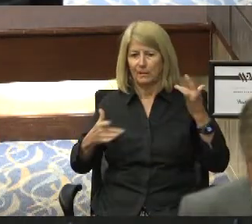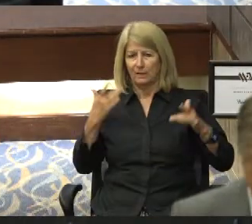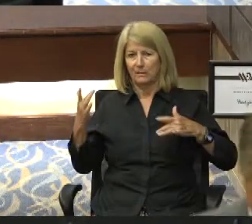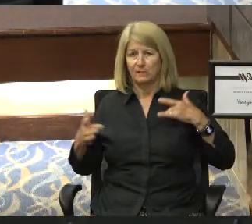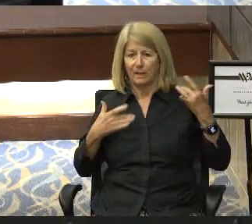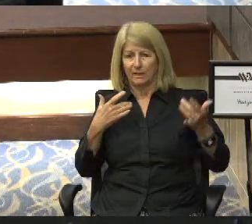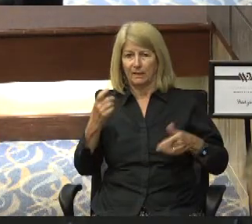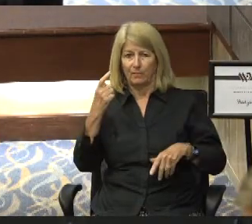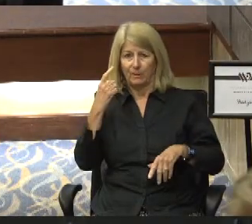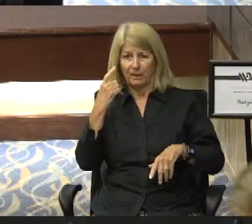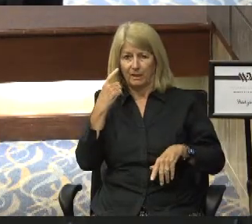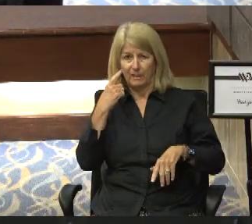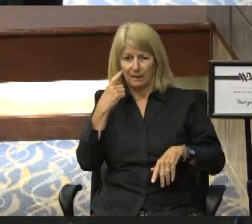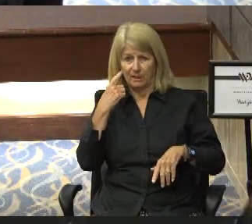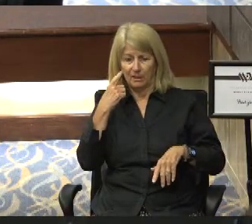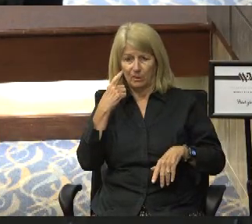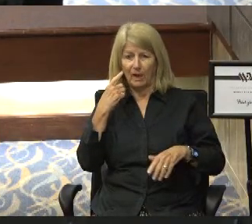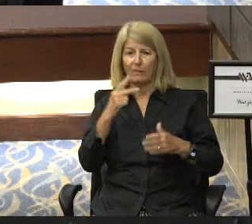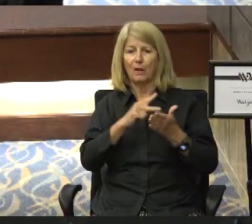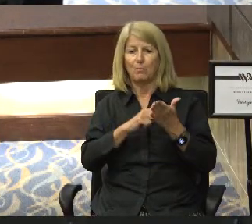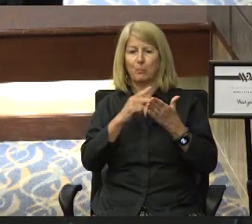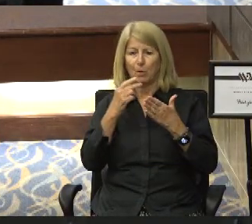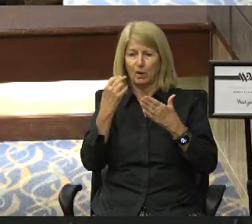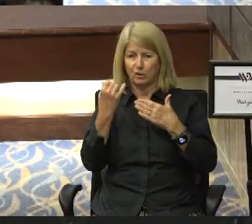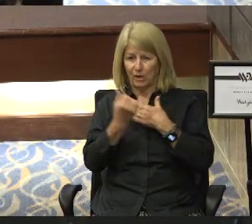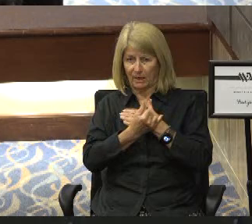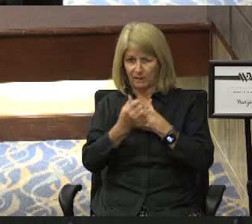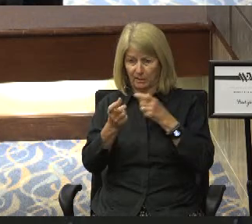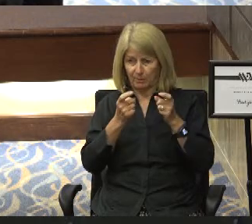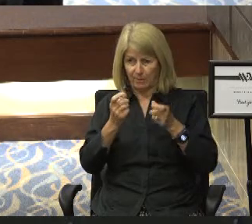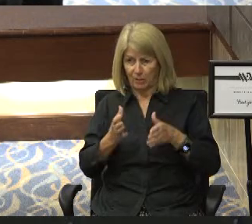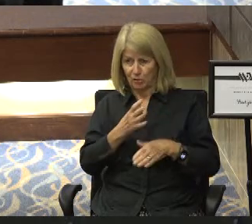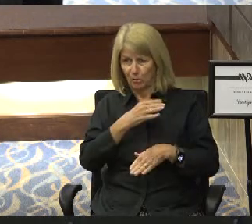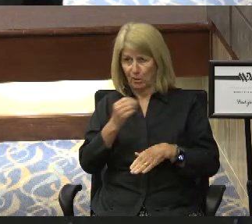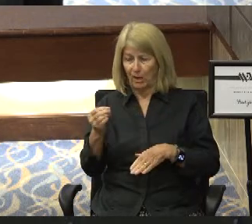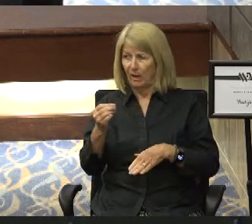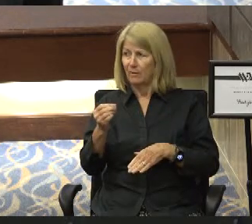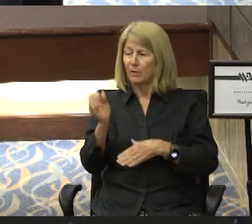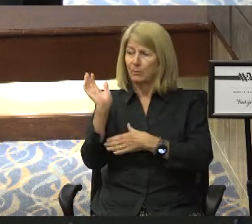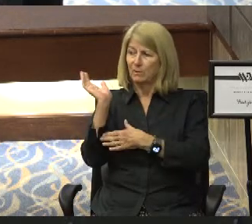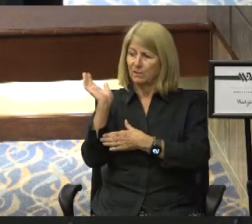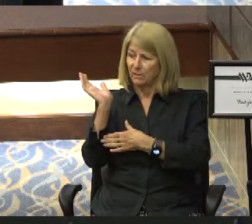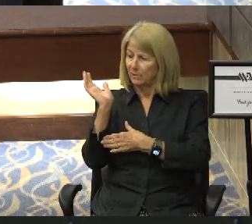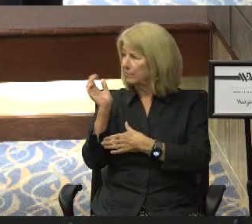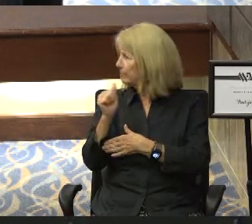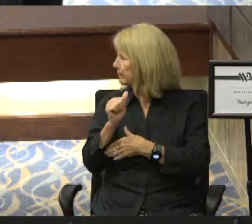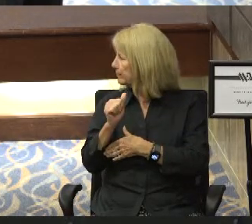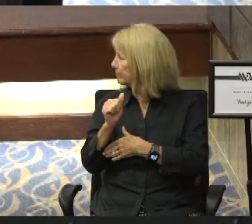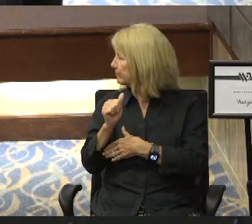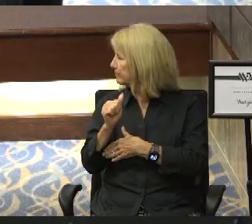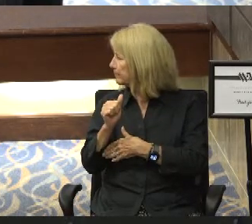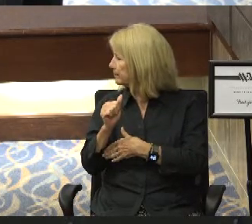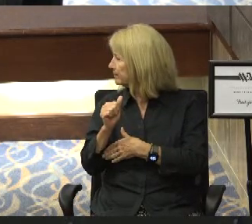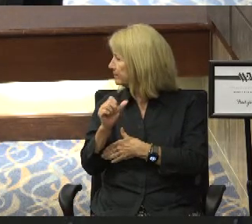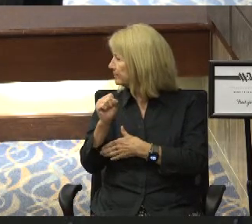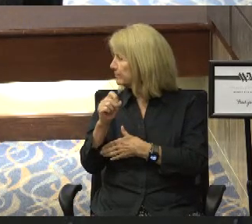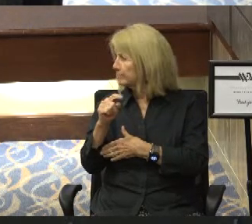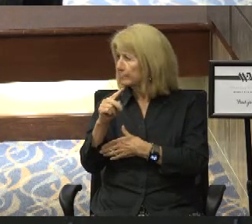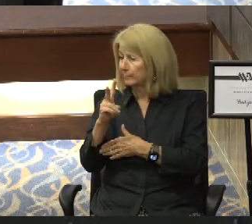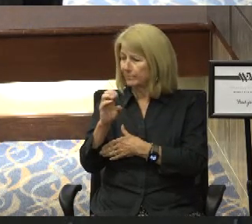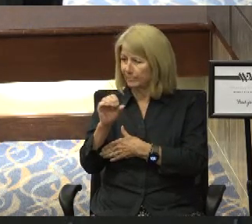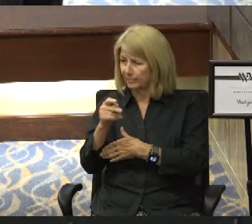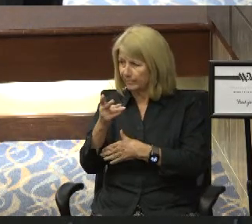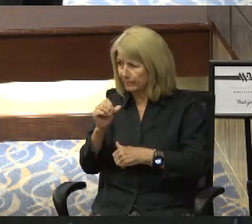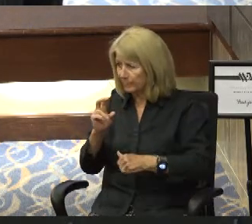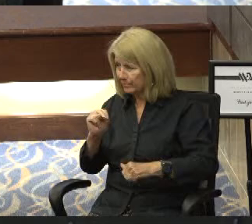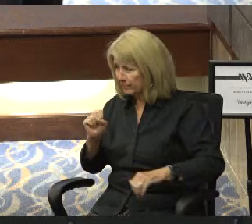from Tim Simon, the project manager at HEG. He'll be the primary presenter, and then of course we also have Serena Stevenson with Waco